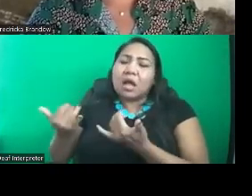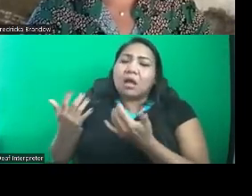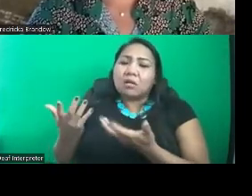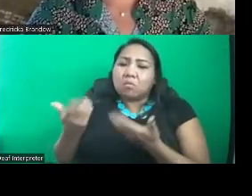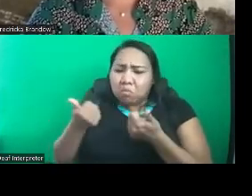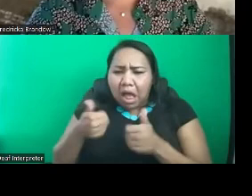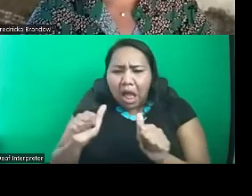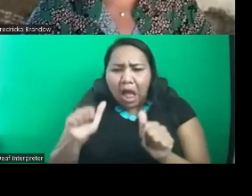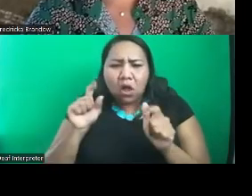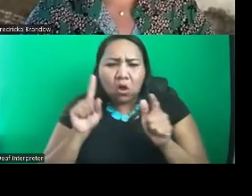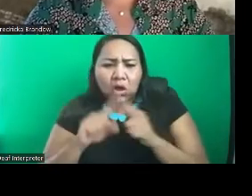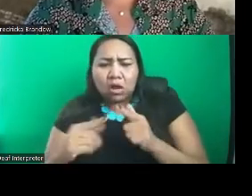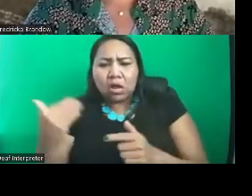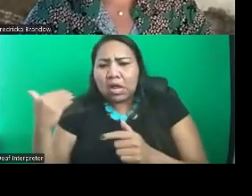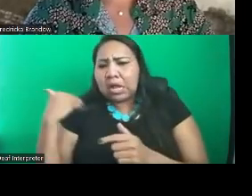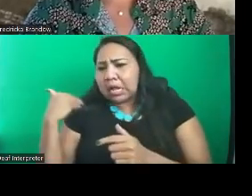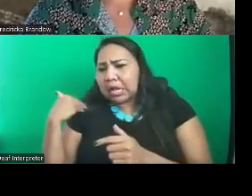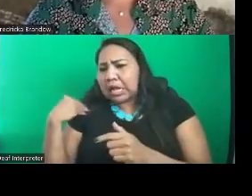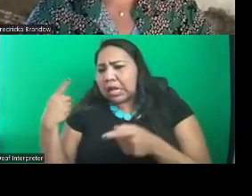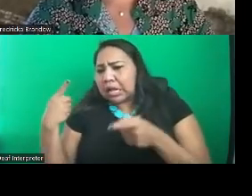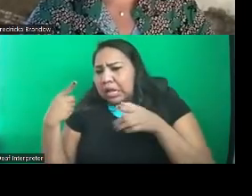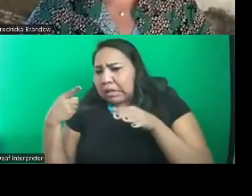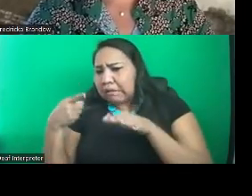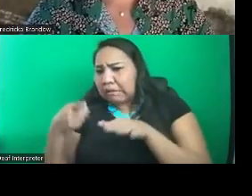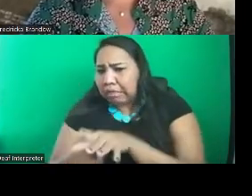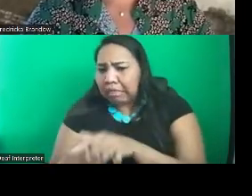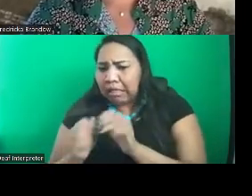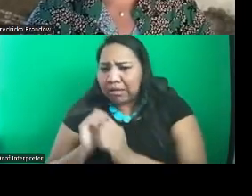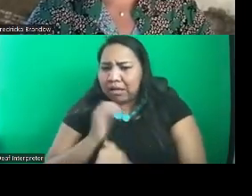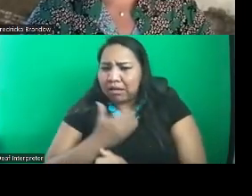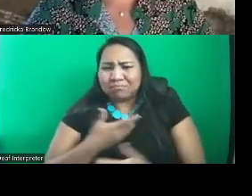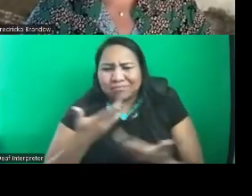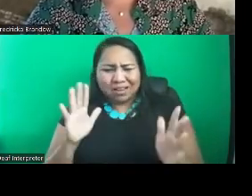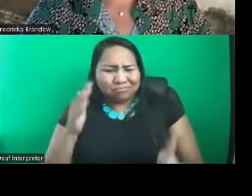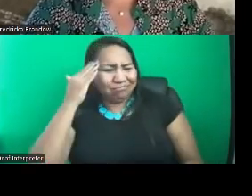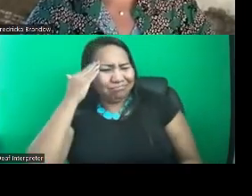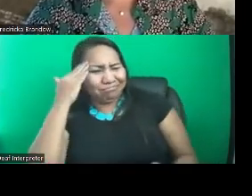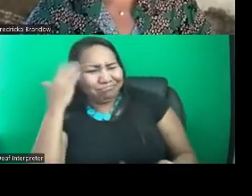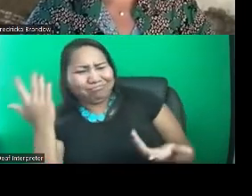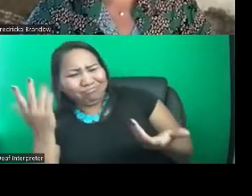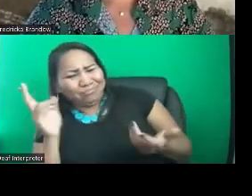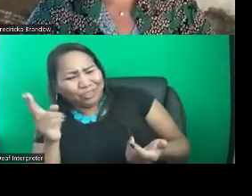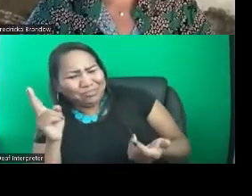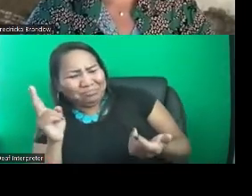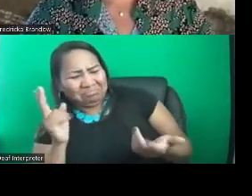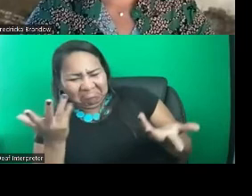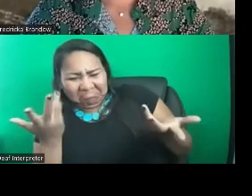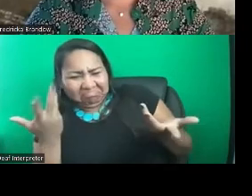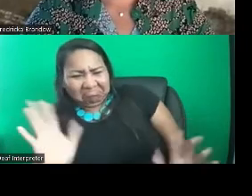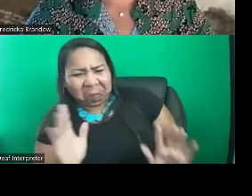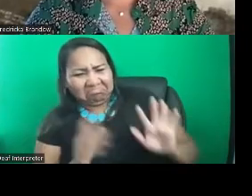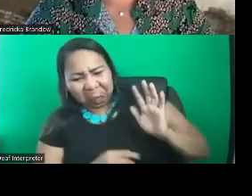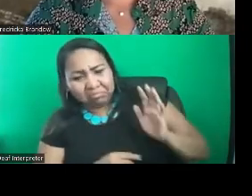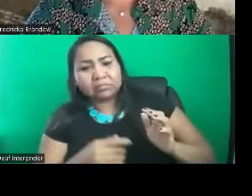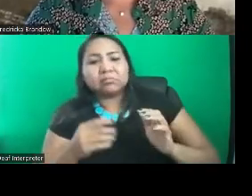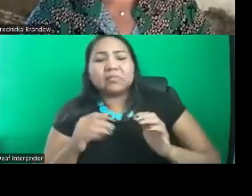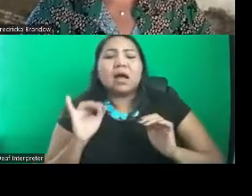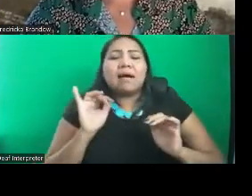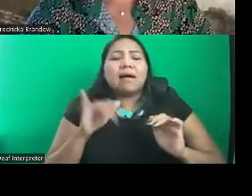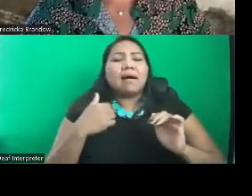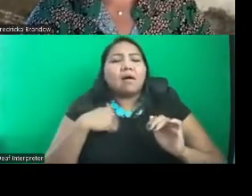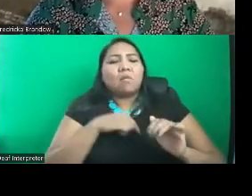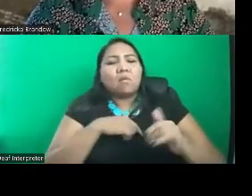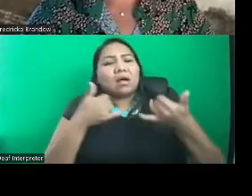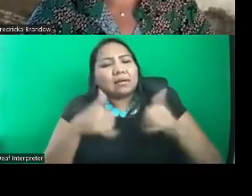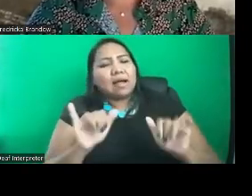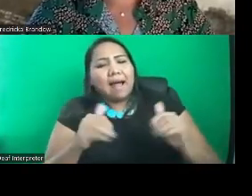But I'm not surprised to say also that we still have work to do in our higher ed